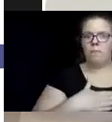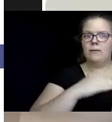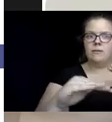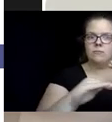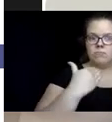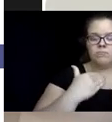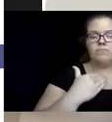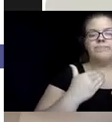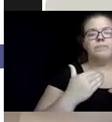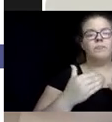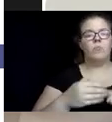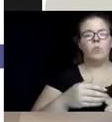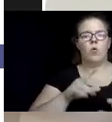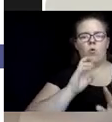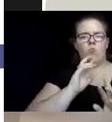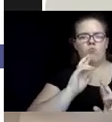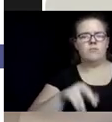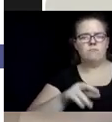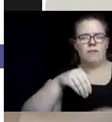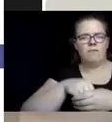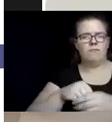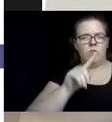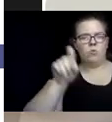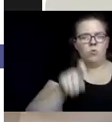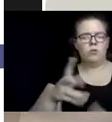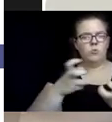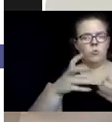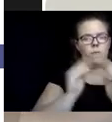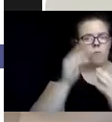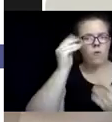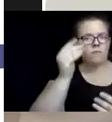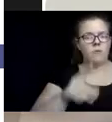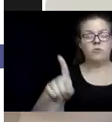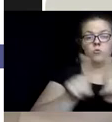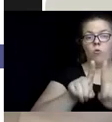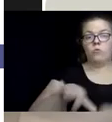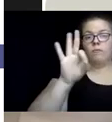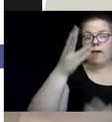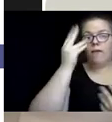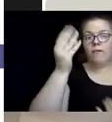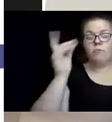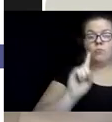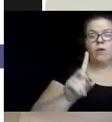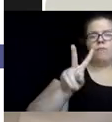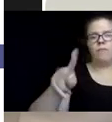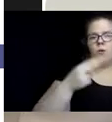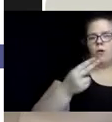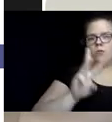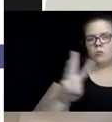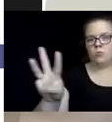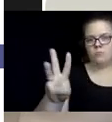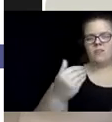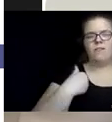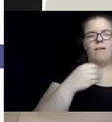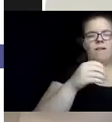email or respond in the questions that you'd like more information. You can also find that information on the Vera House website. There's an